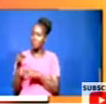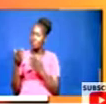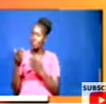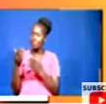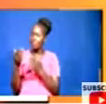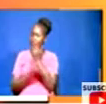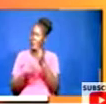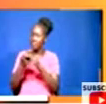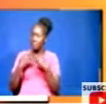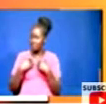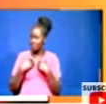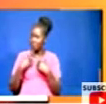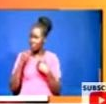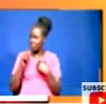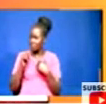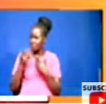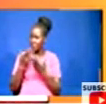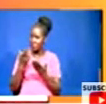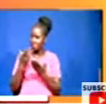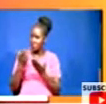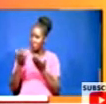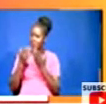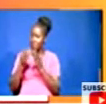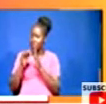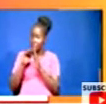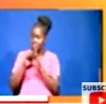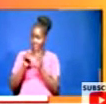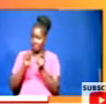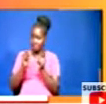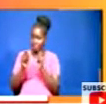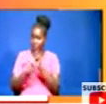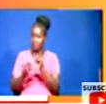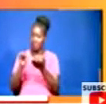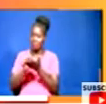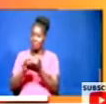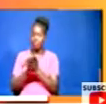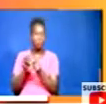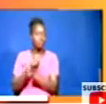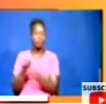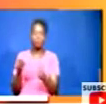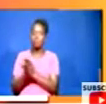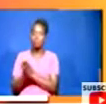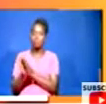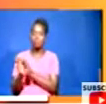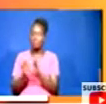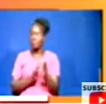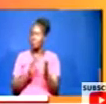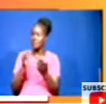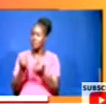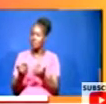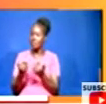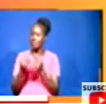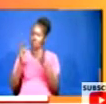Mm-hmm. so I think they really needed to be structured, to be restructured, so that will go well. Mm-hmm. Looking at